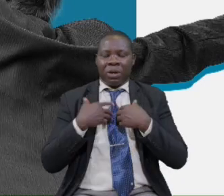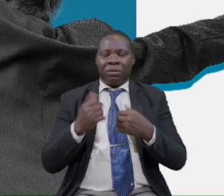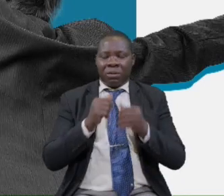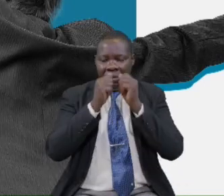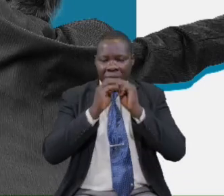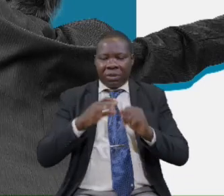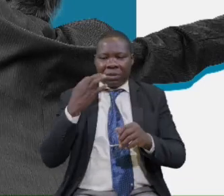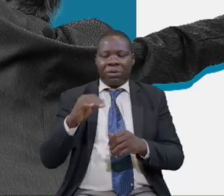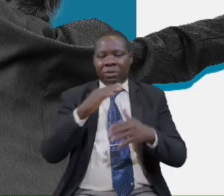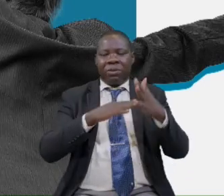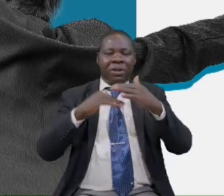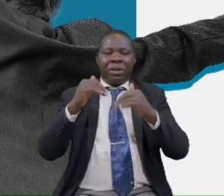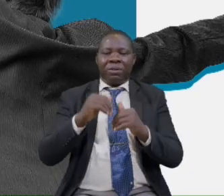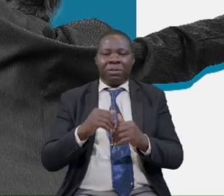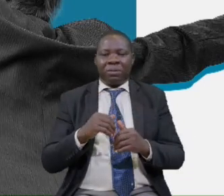please stand up